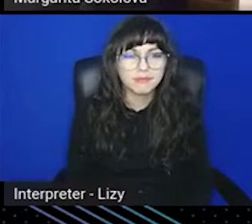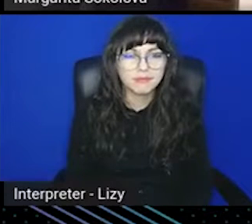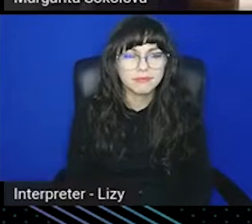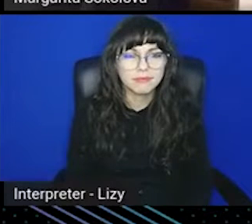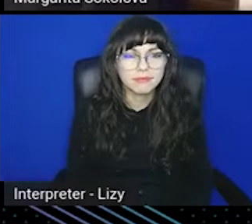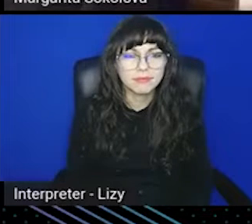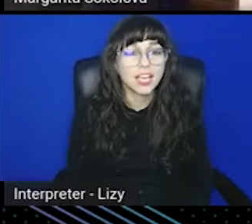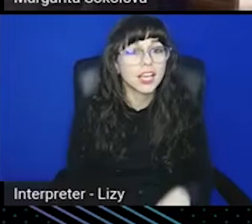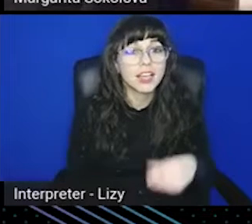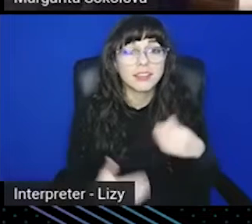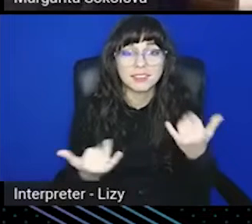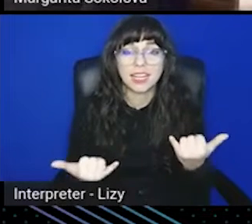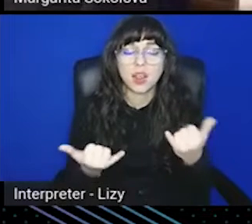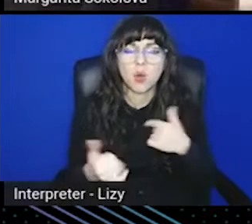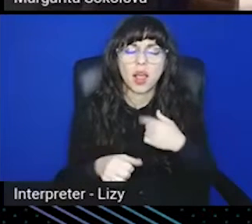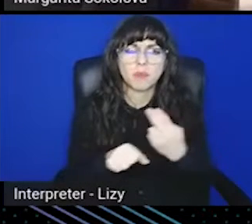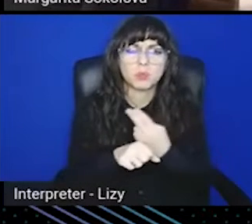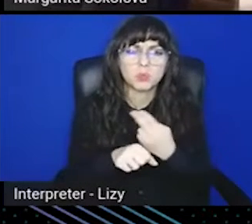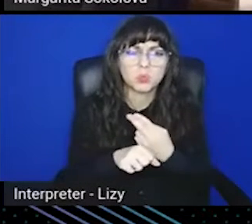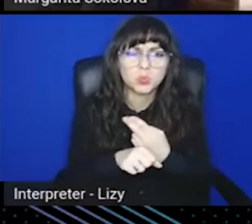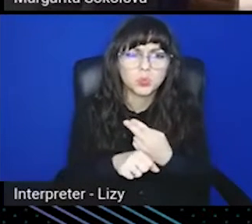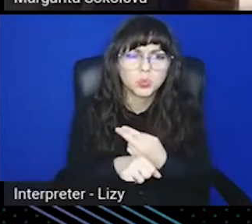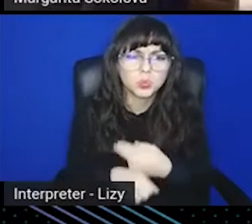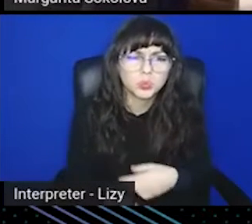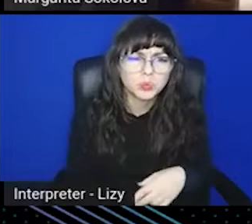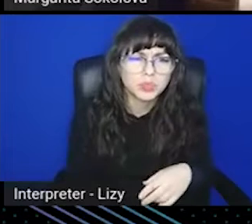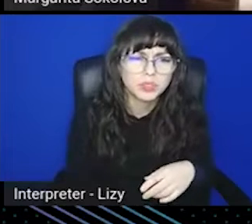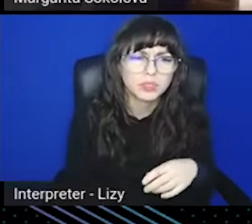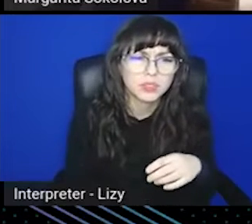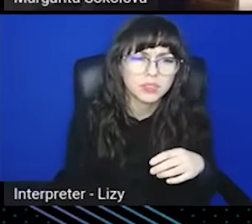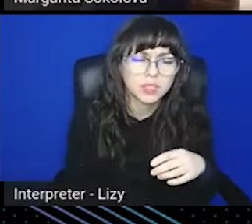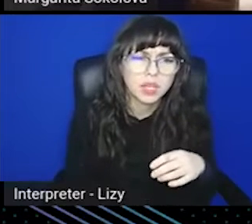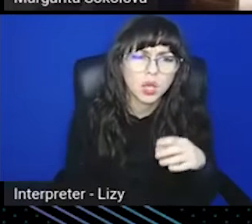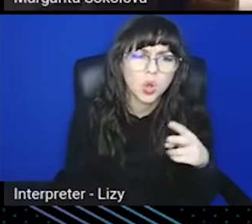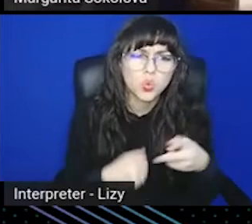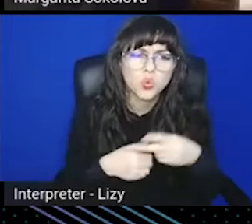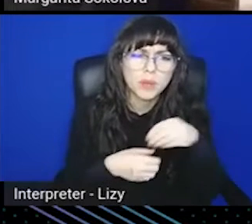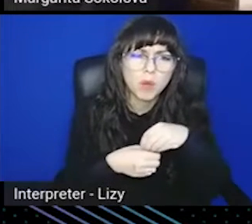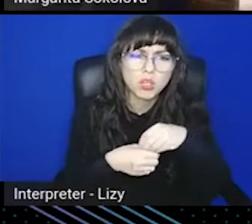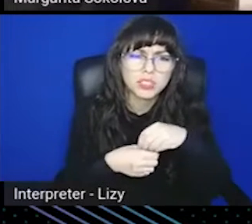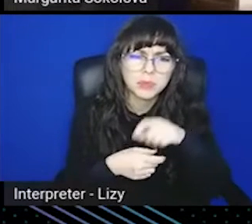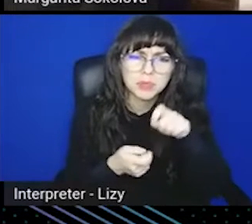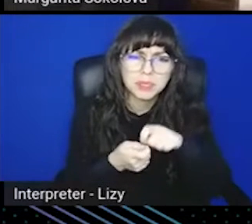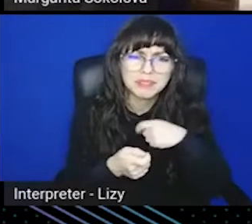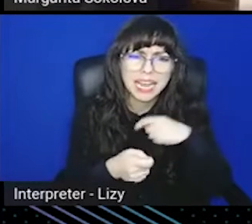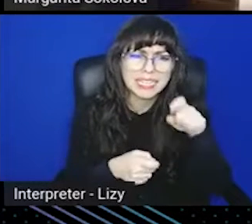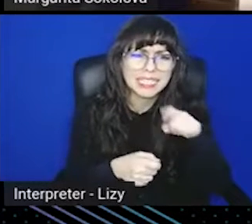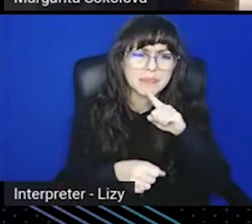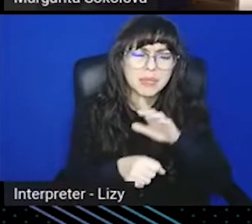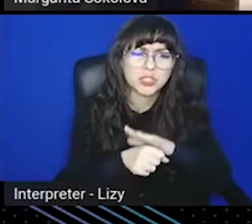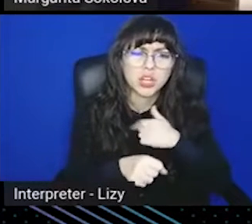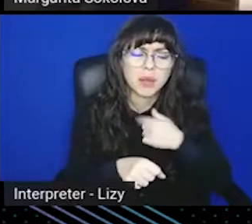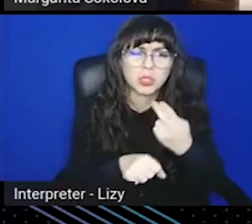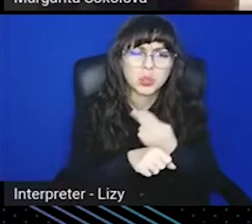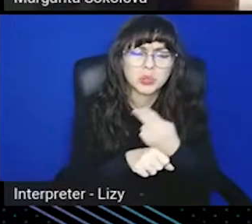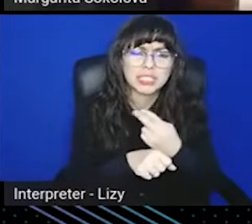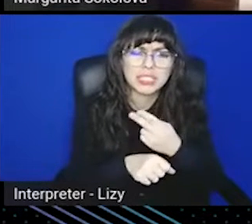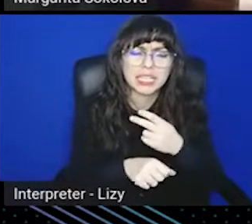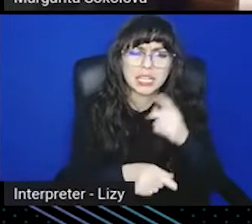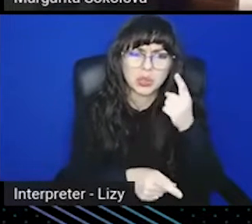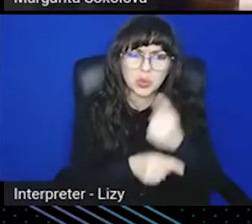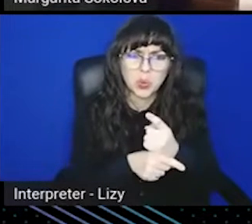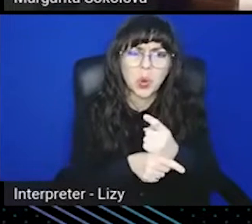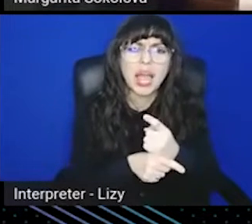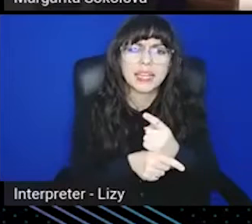So I'm using a forked repository for this, so I have to make sure that I'm using the correct base repo and just create the